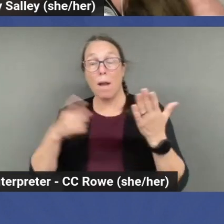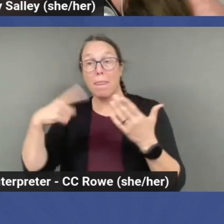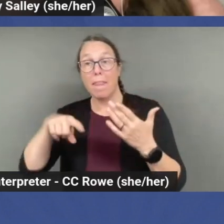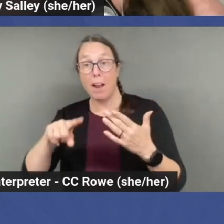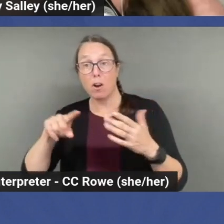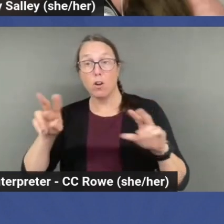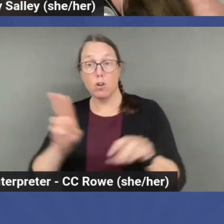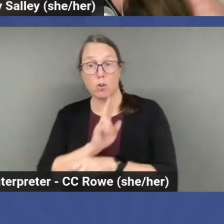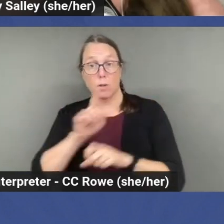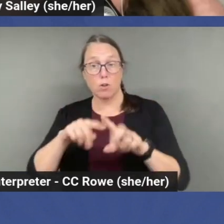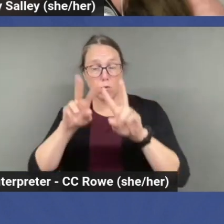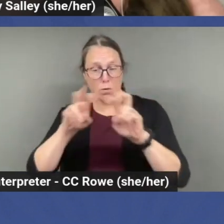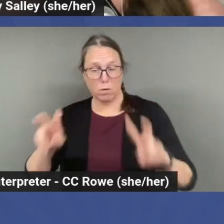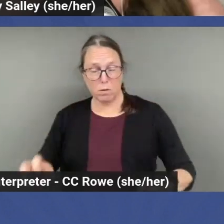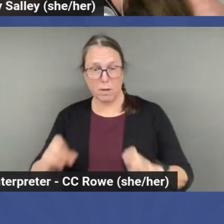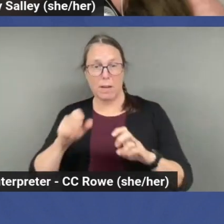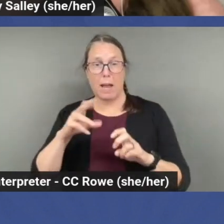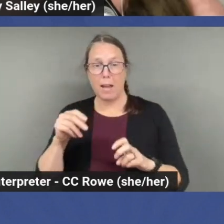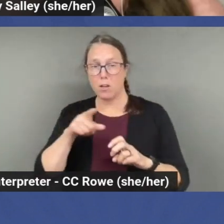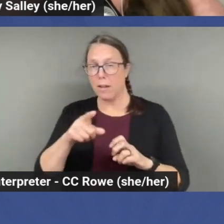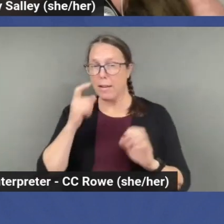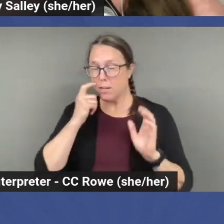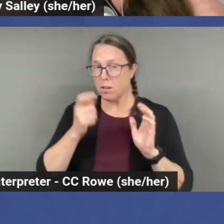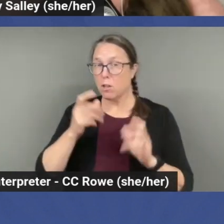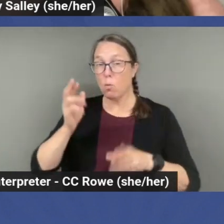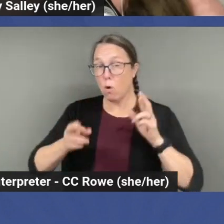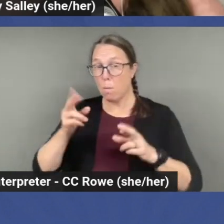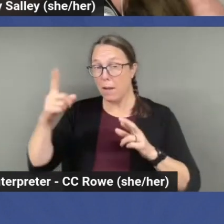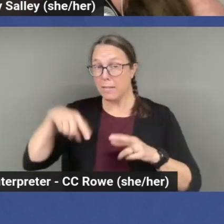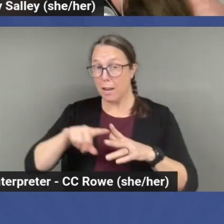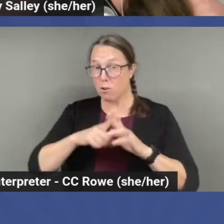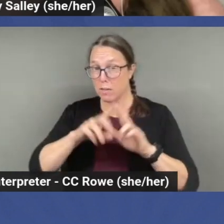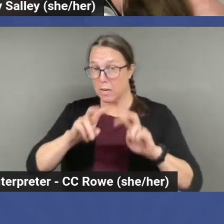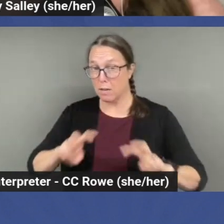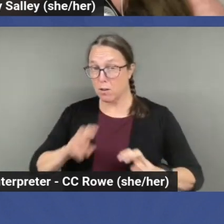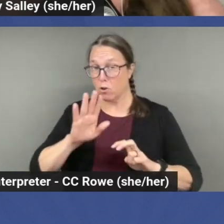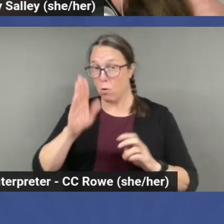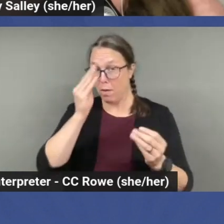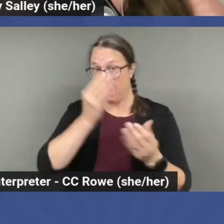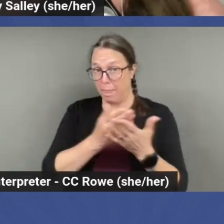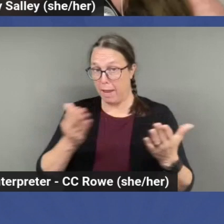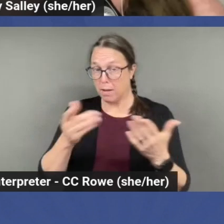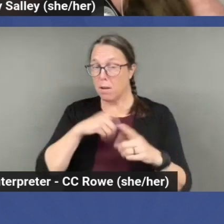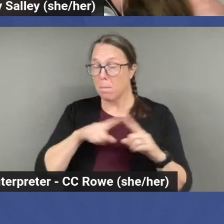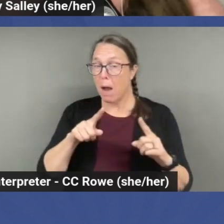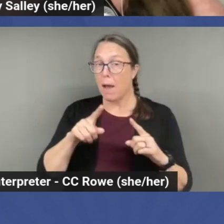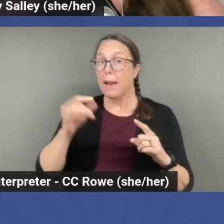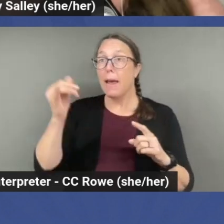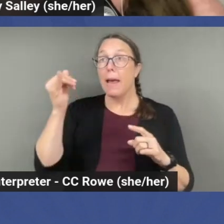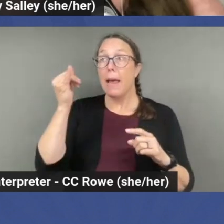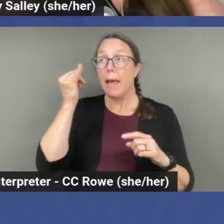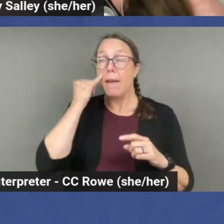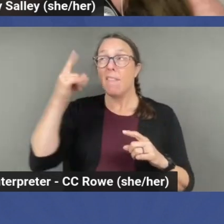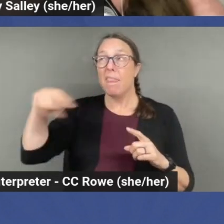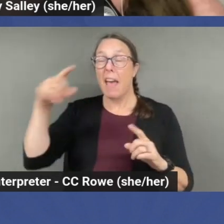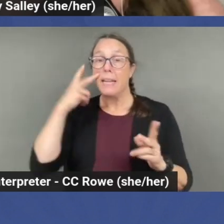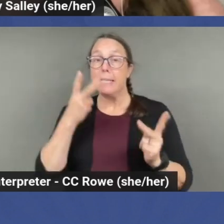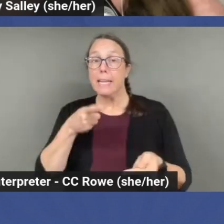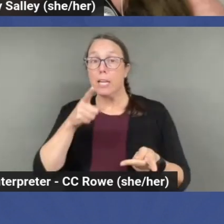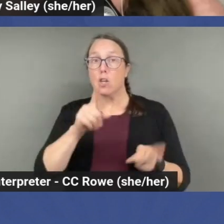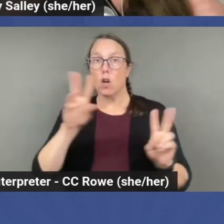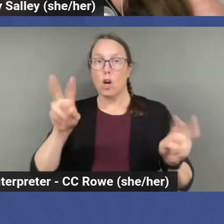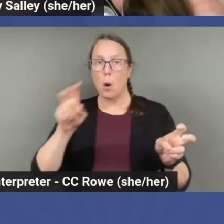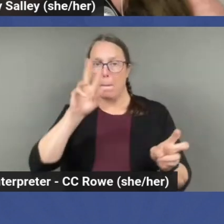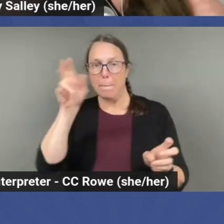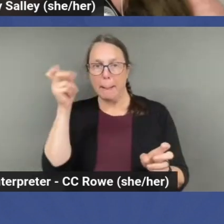you're being very political, even if you're talking about public health, but everything is connected for them, of course, it's like